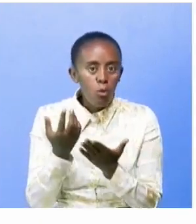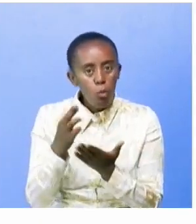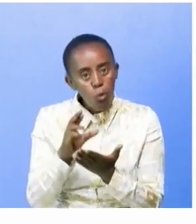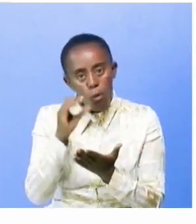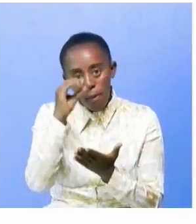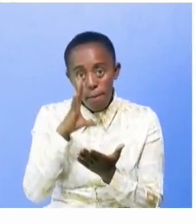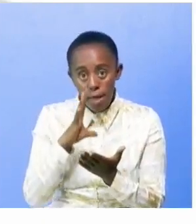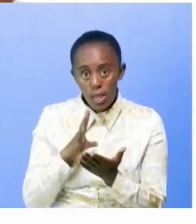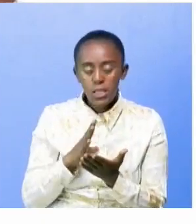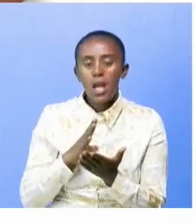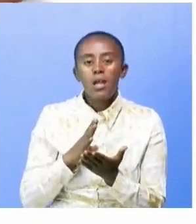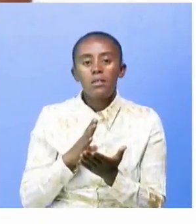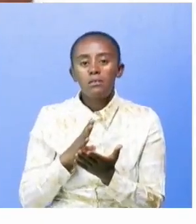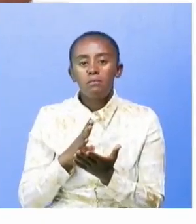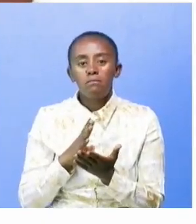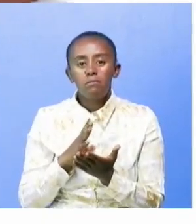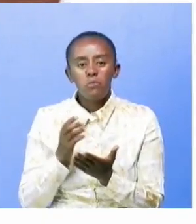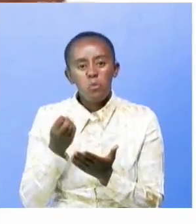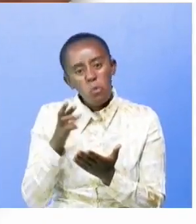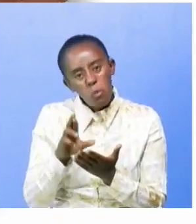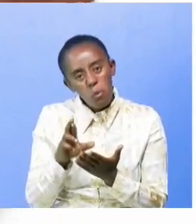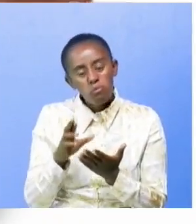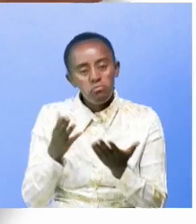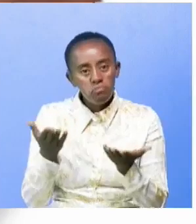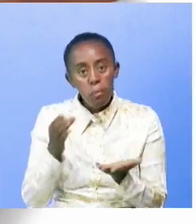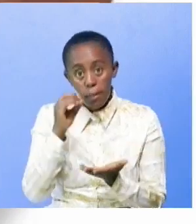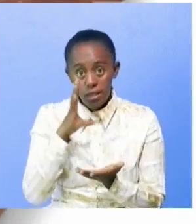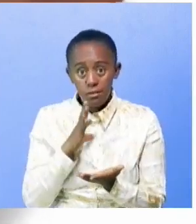a person